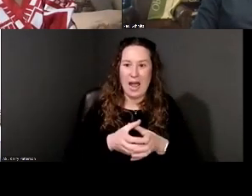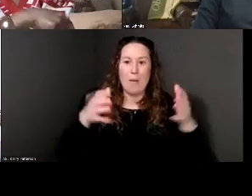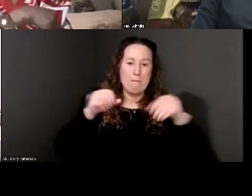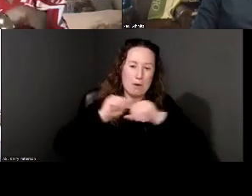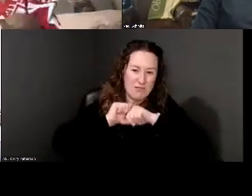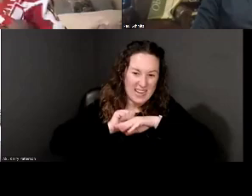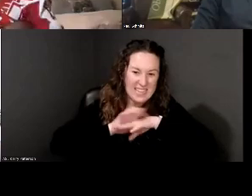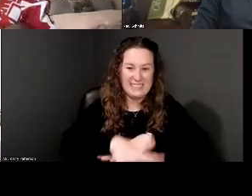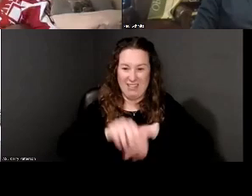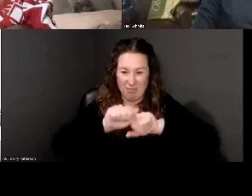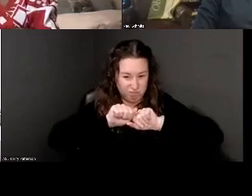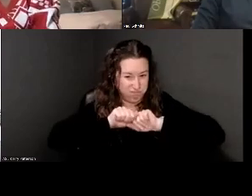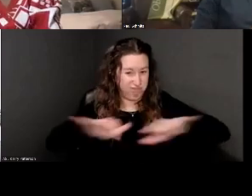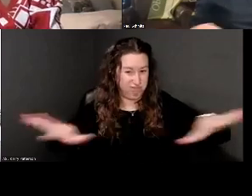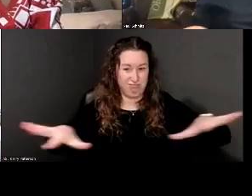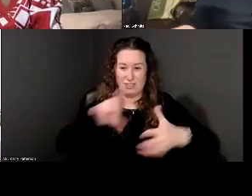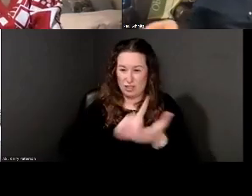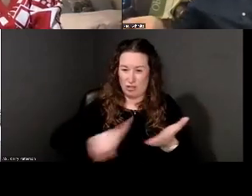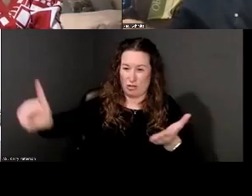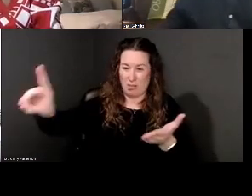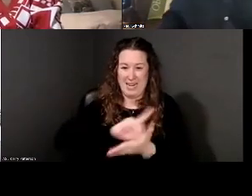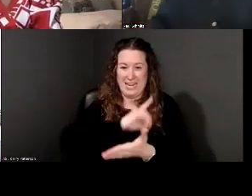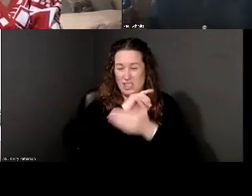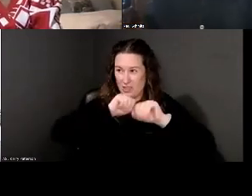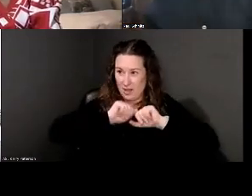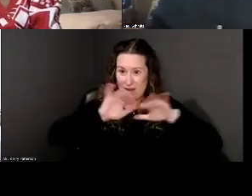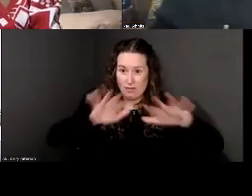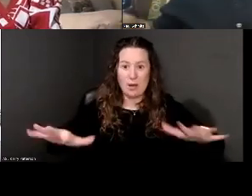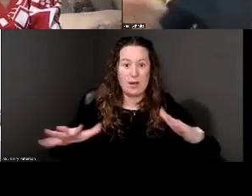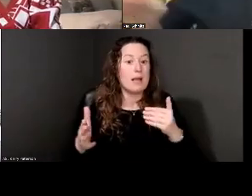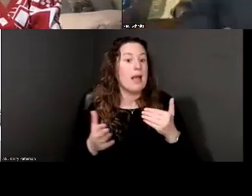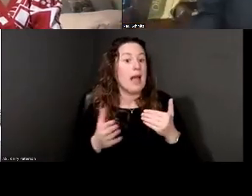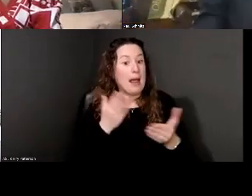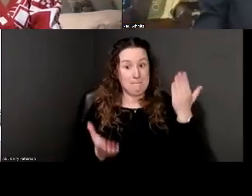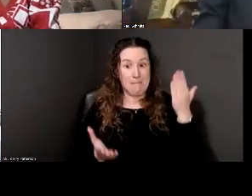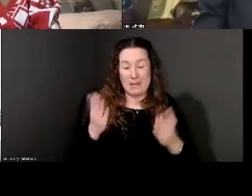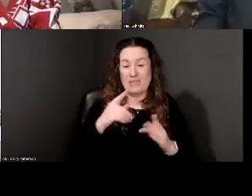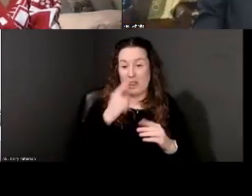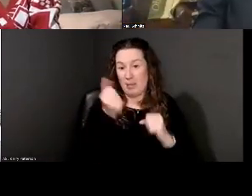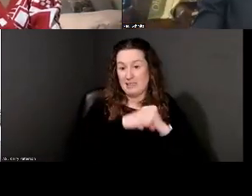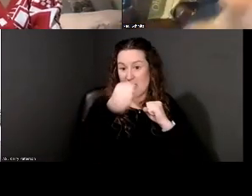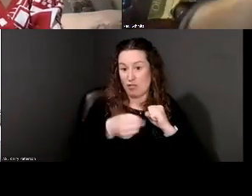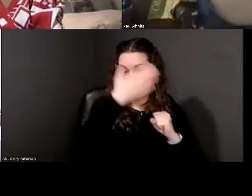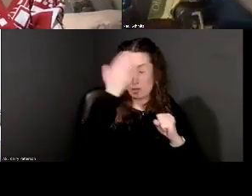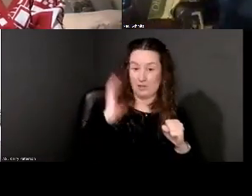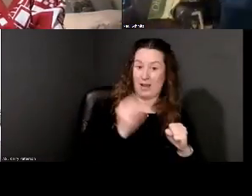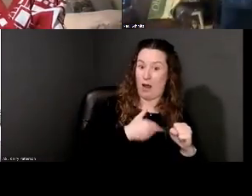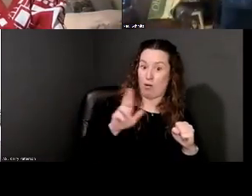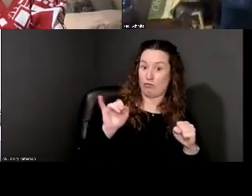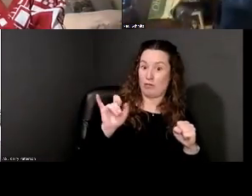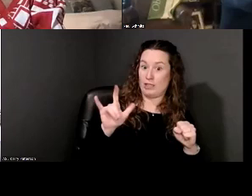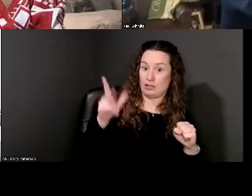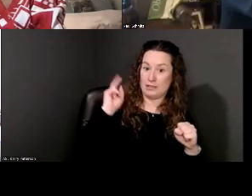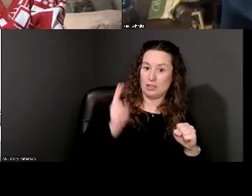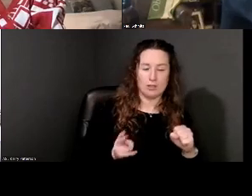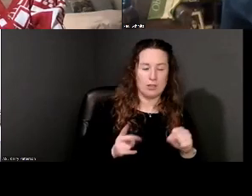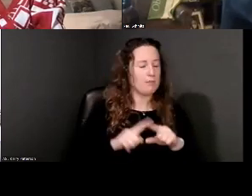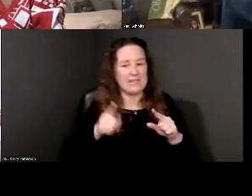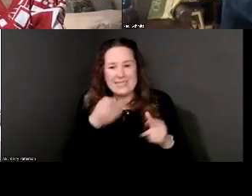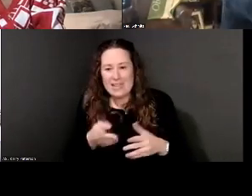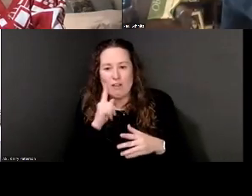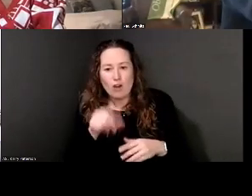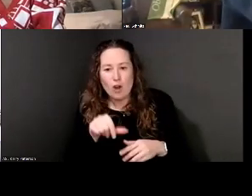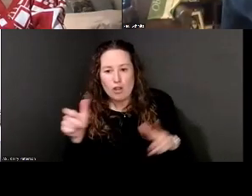And while they may be really exaggerated given our racial history, they are there for a lot of people in a lot of ways. And that we have